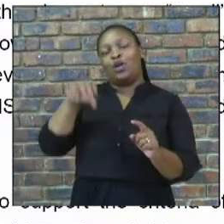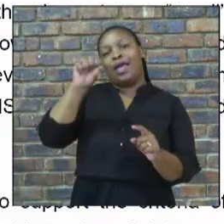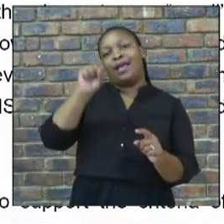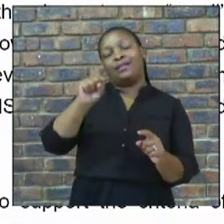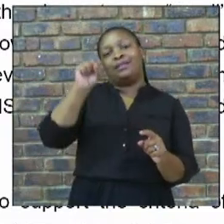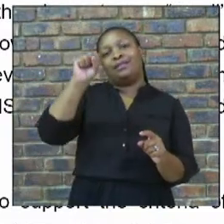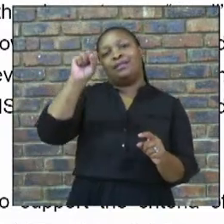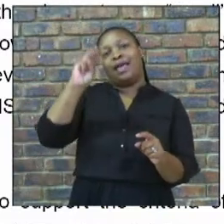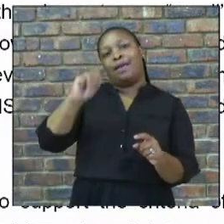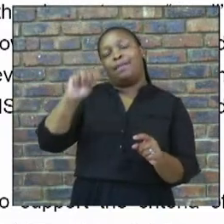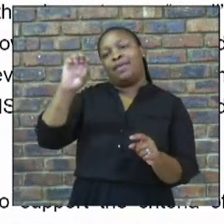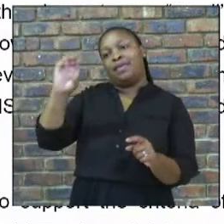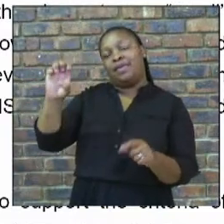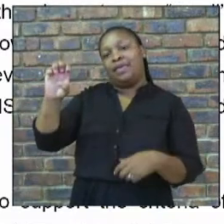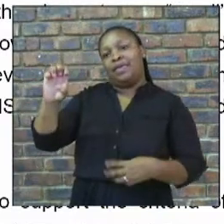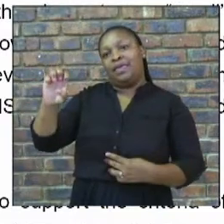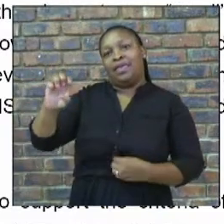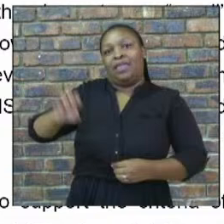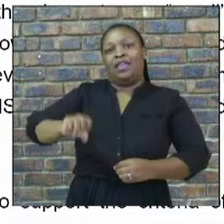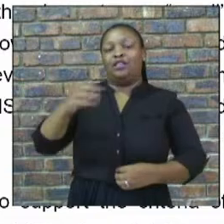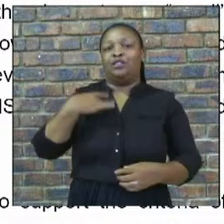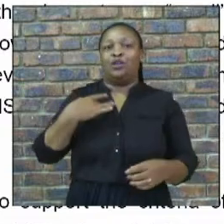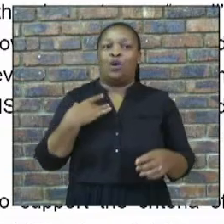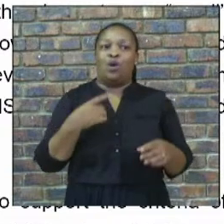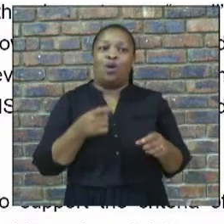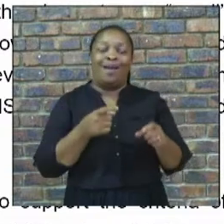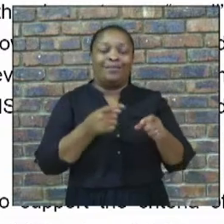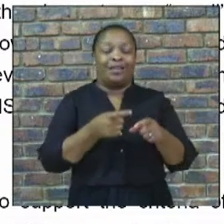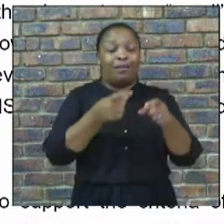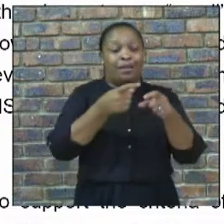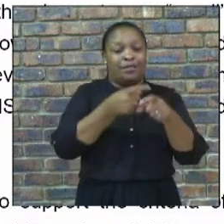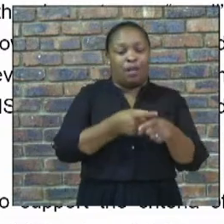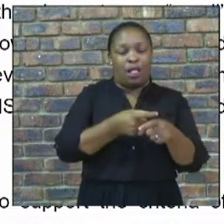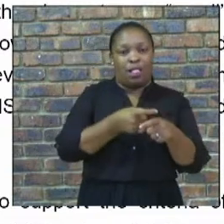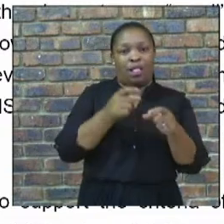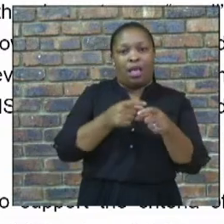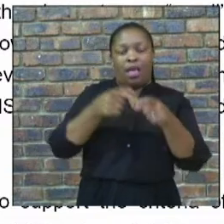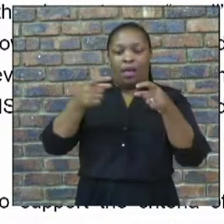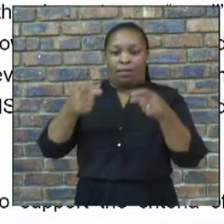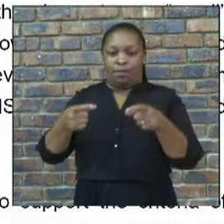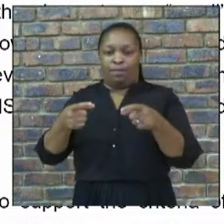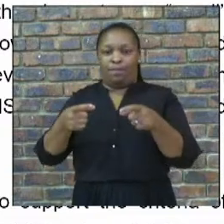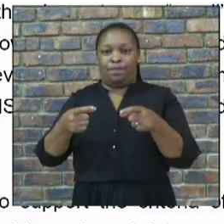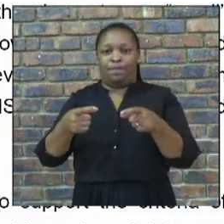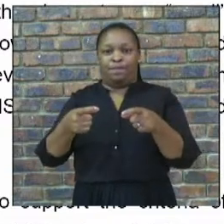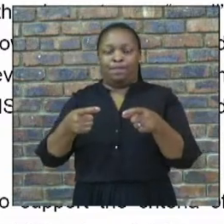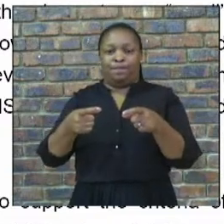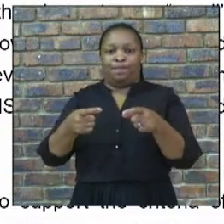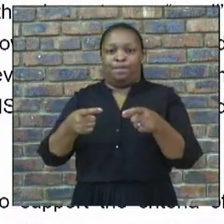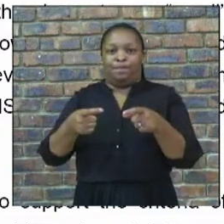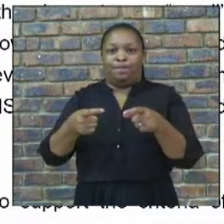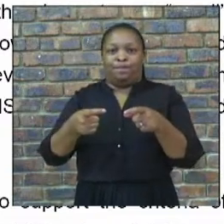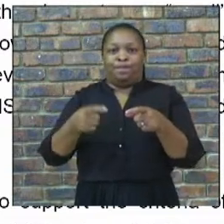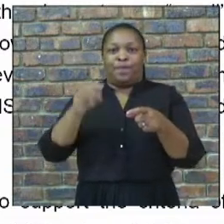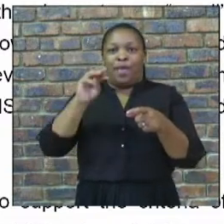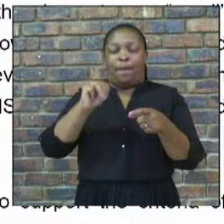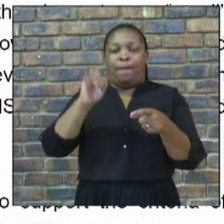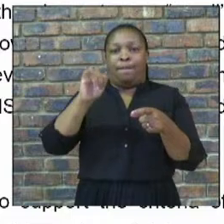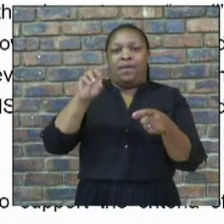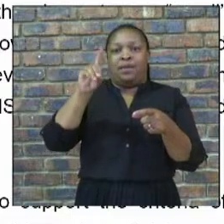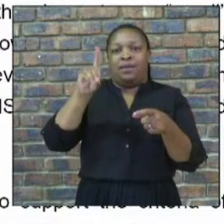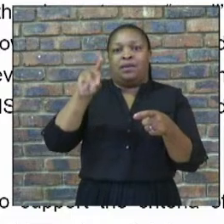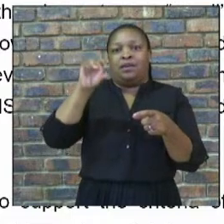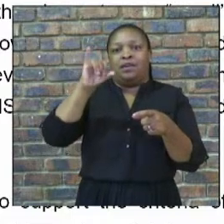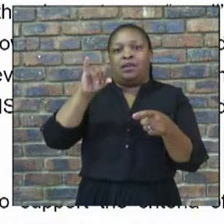MSME, micro, small, and medium. The criteria asset value to be